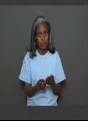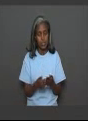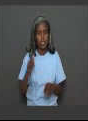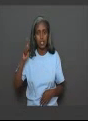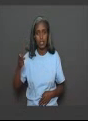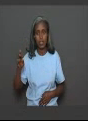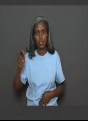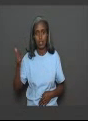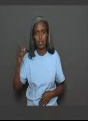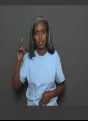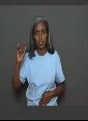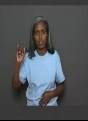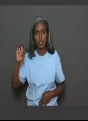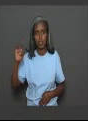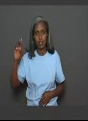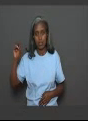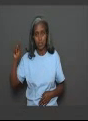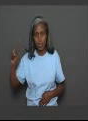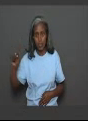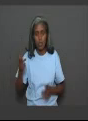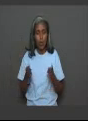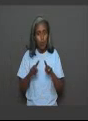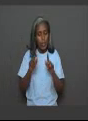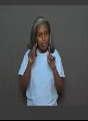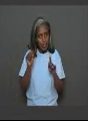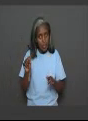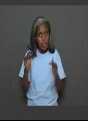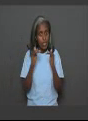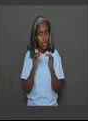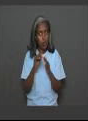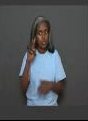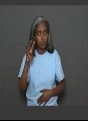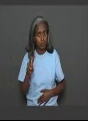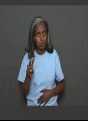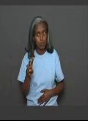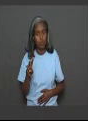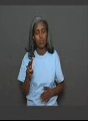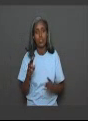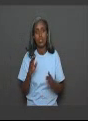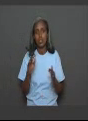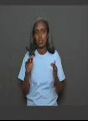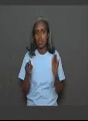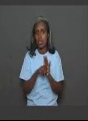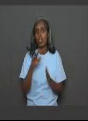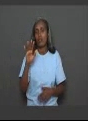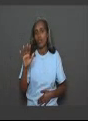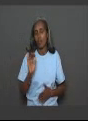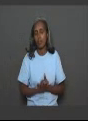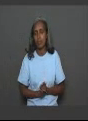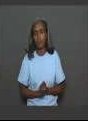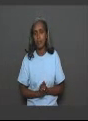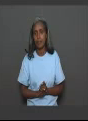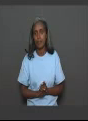So, the gradient when t equals 2 is negative